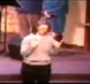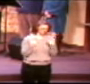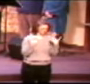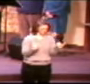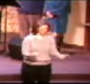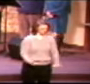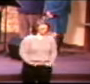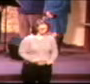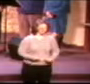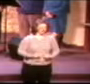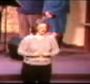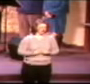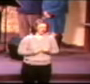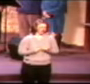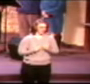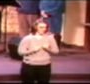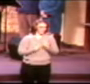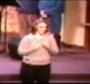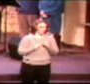may have